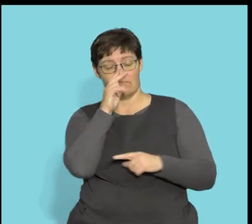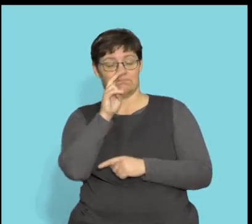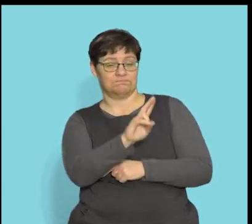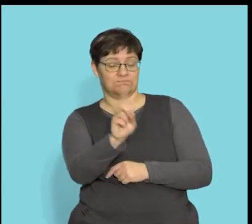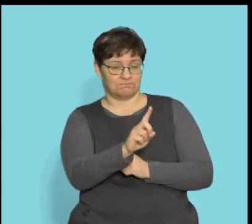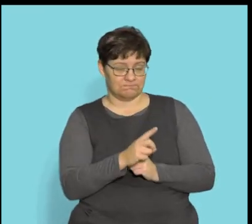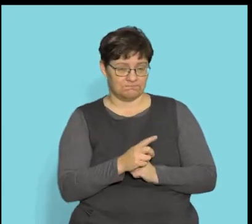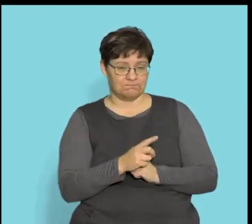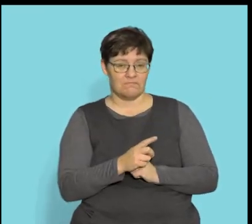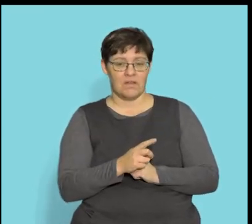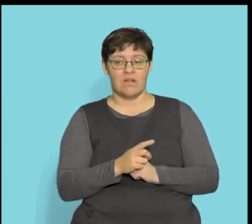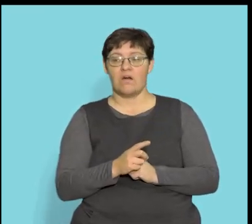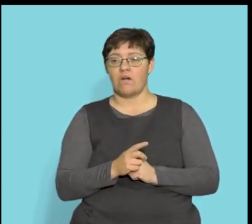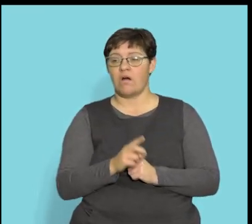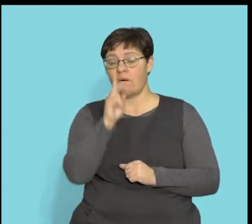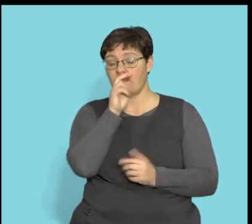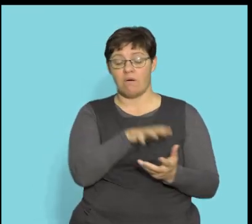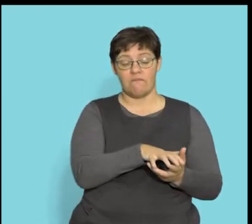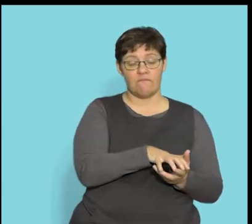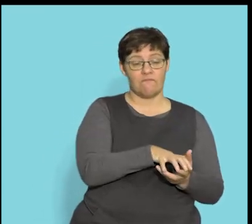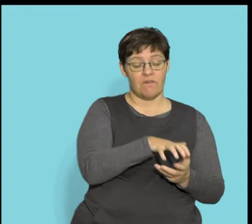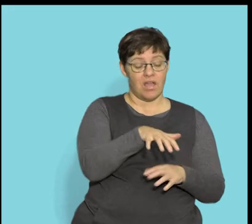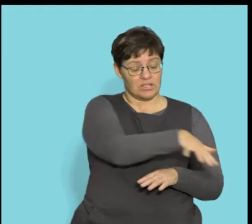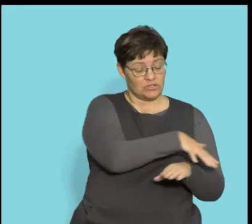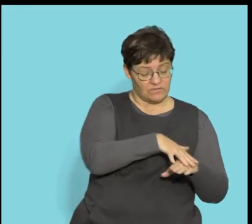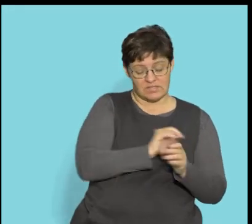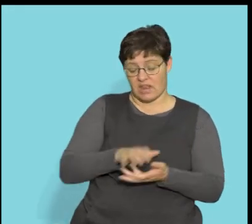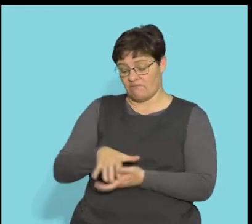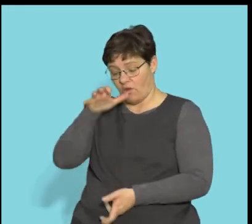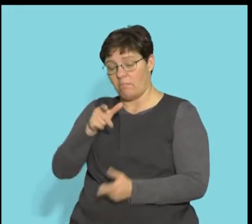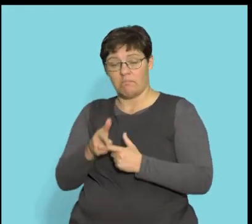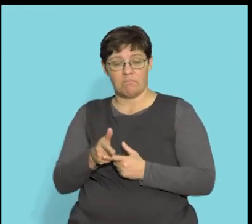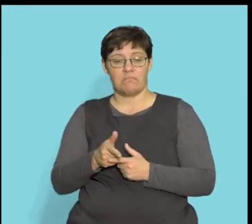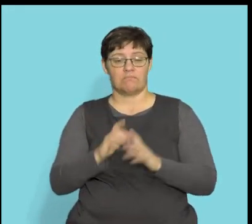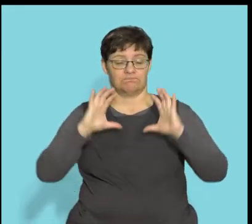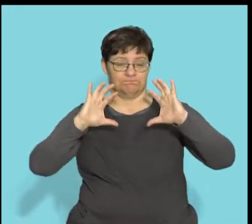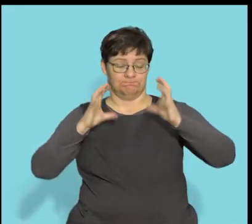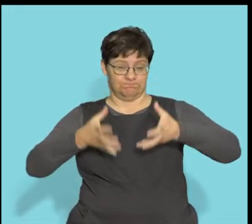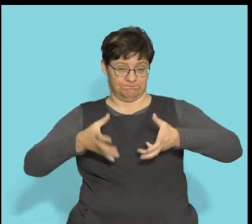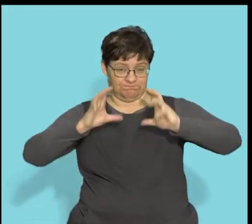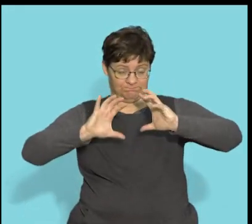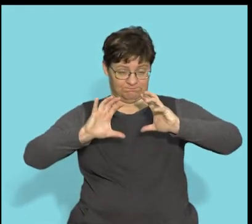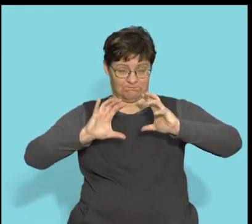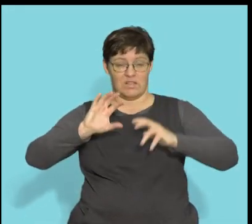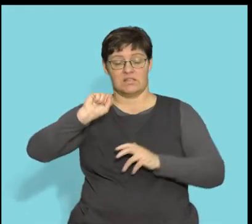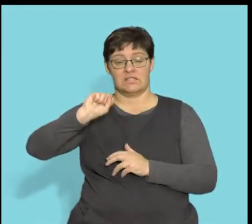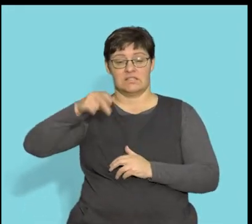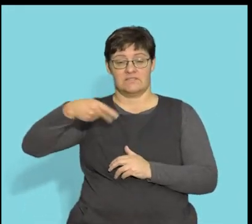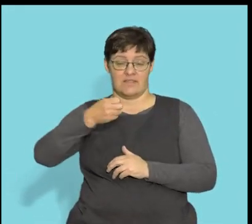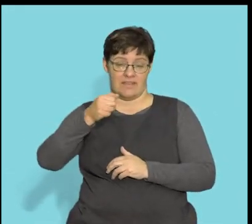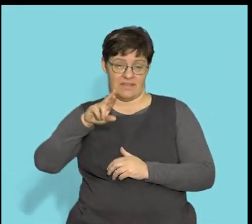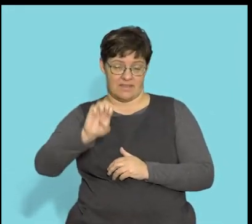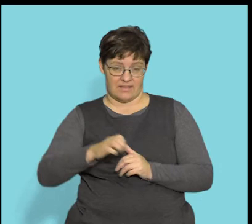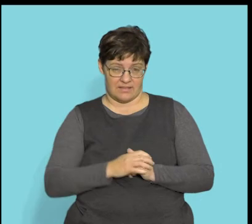So we're now going to look at the surface area and the volume of a sphere. Just a reminder that